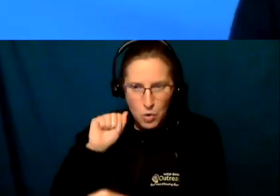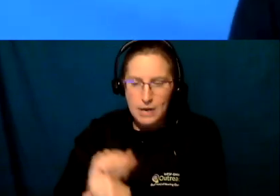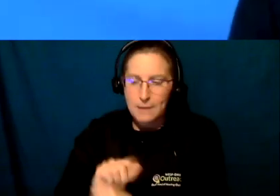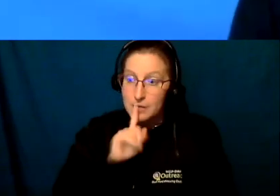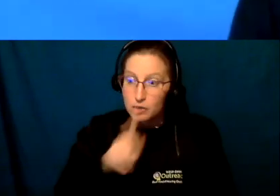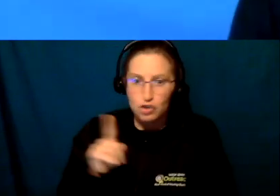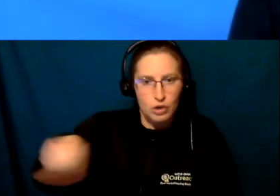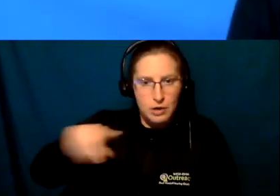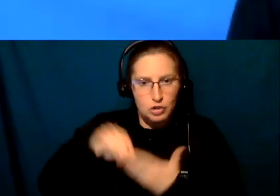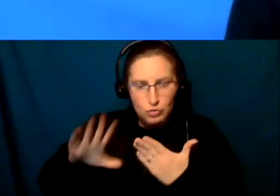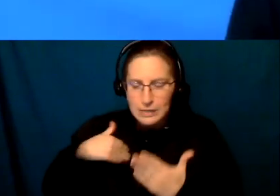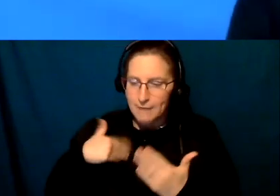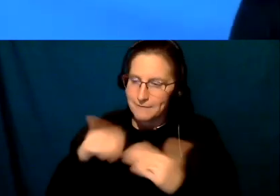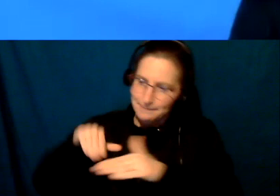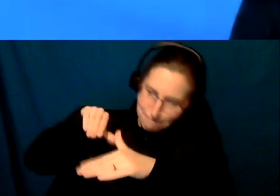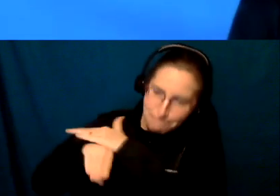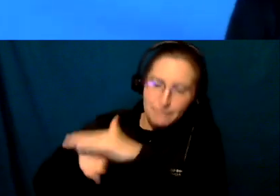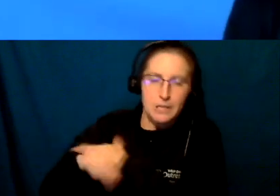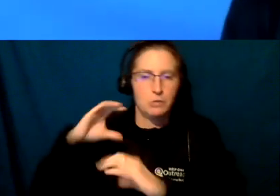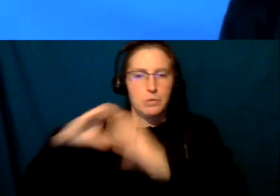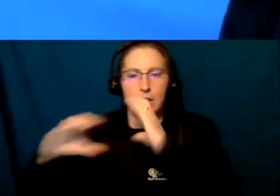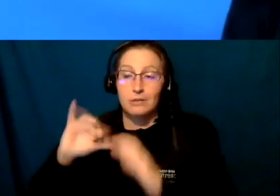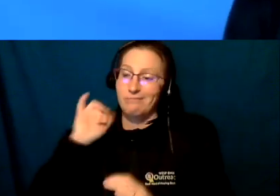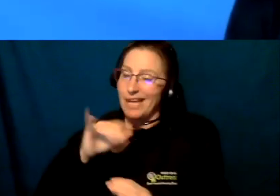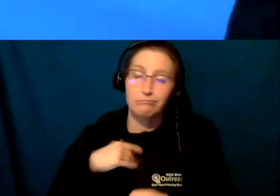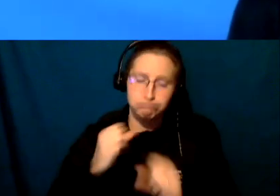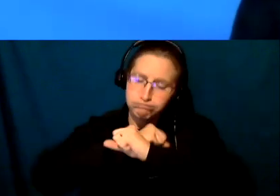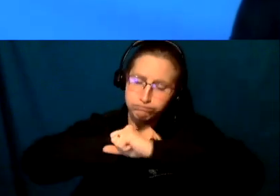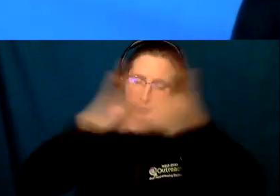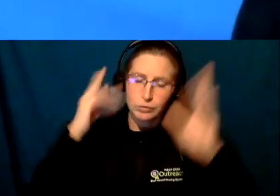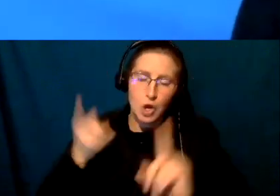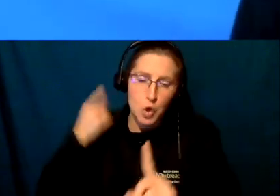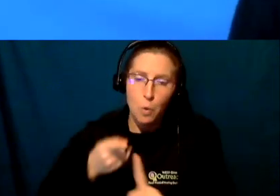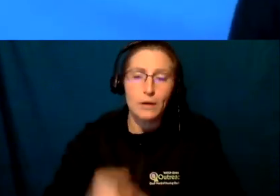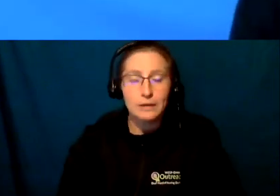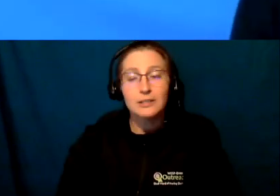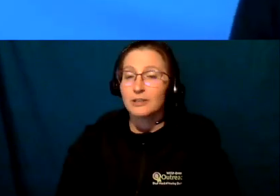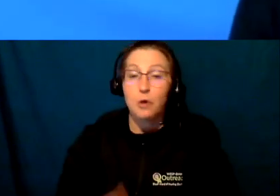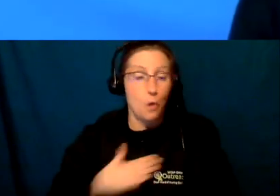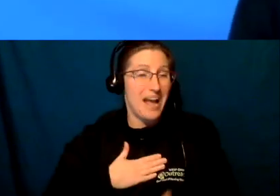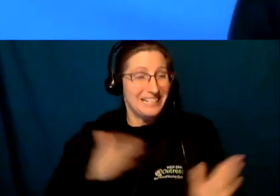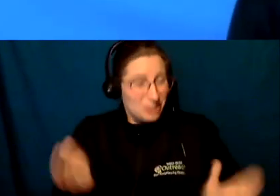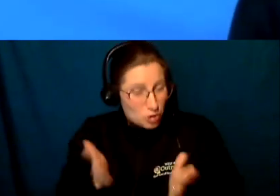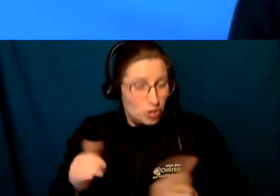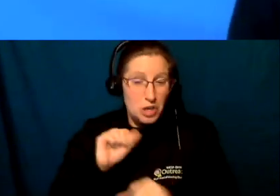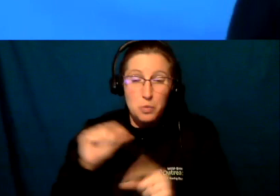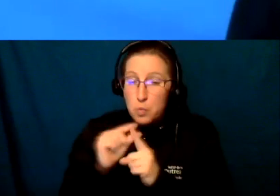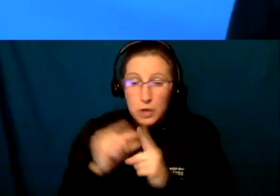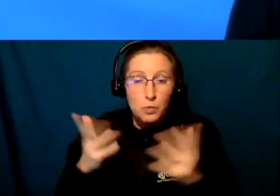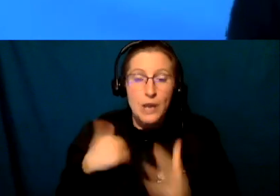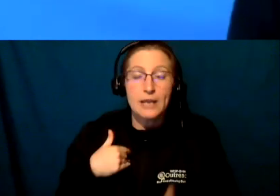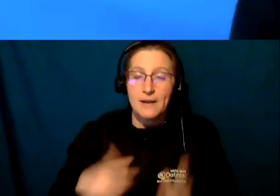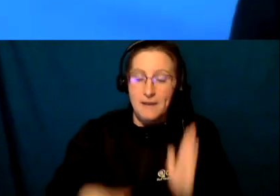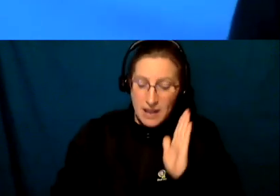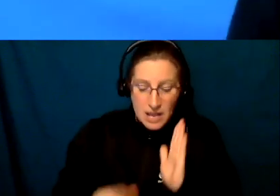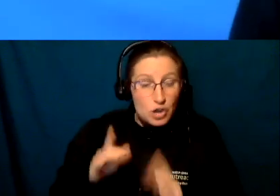to communication. And that's really my goal. So I would just say find what inspires you and go for it.